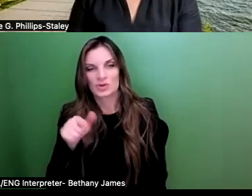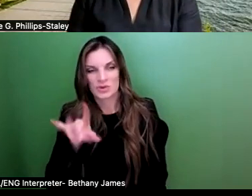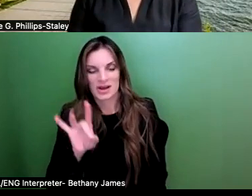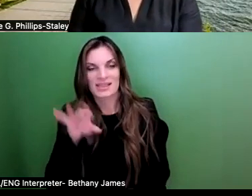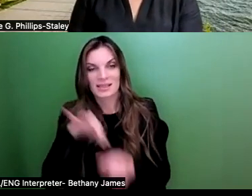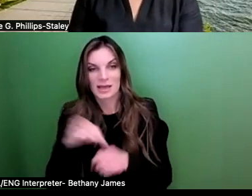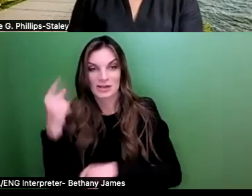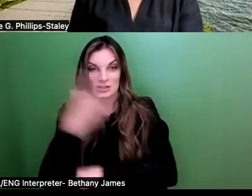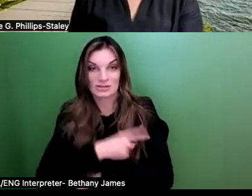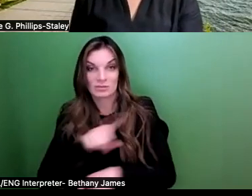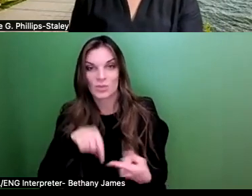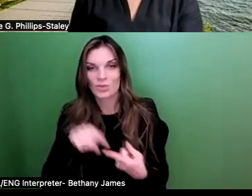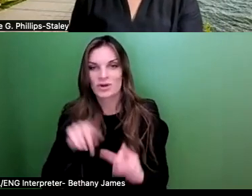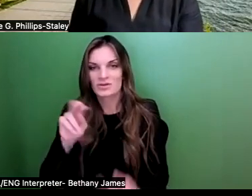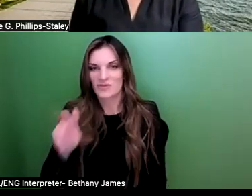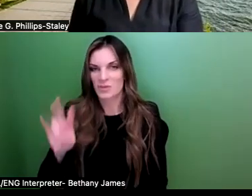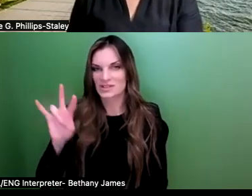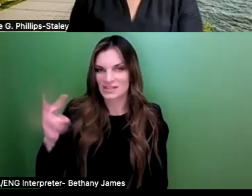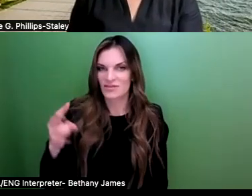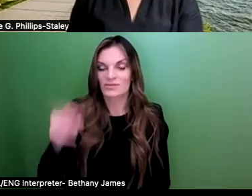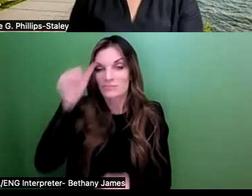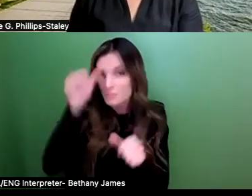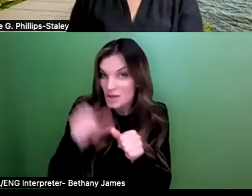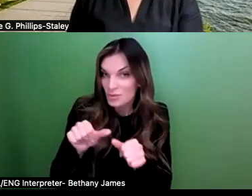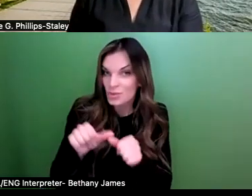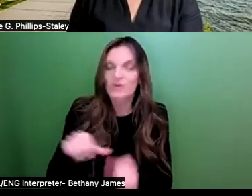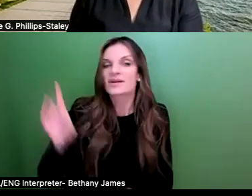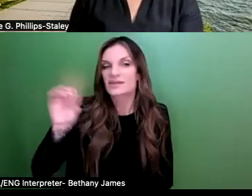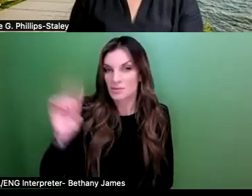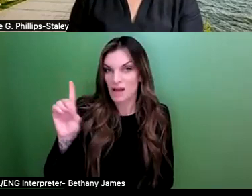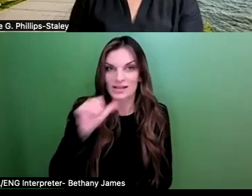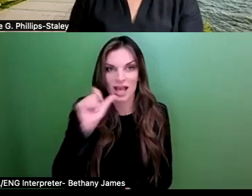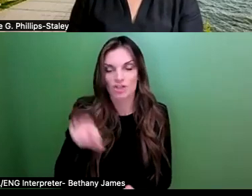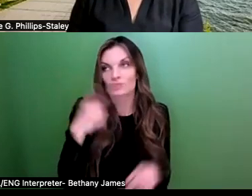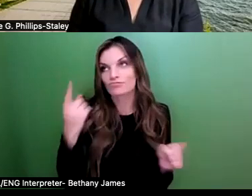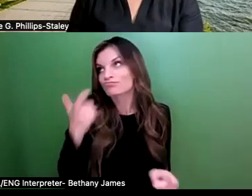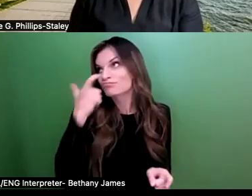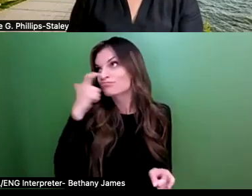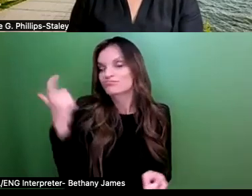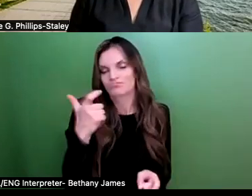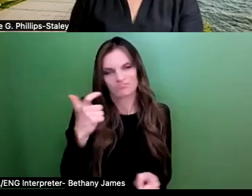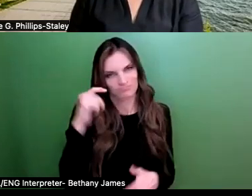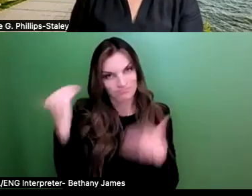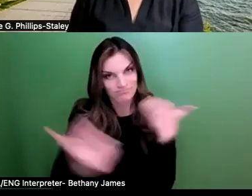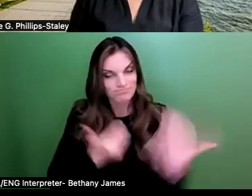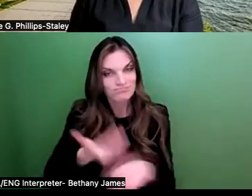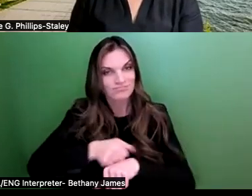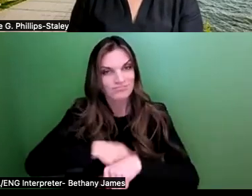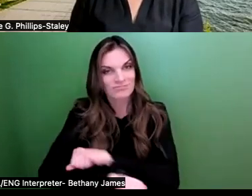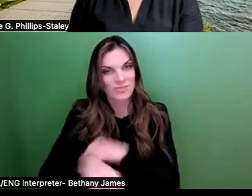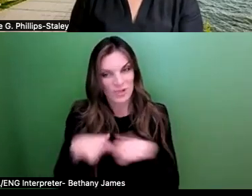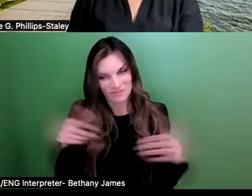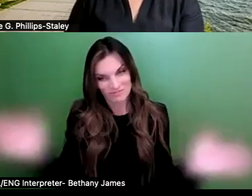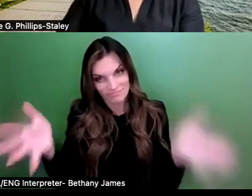Election day is November 7th. Remember, democracy is not a spectator sport. We encourage everyone to